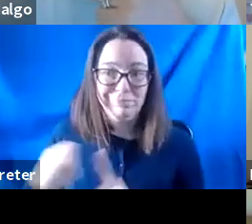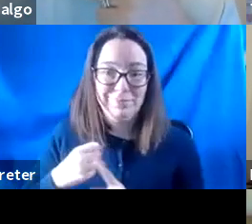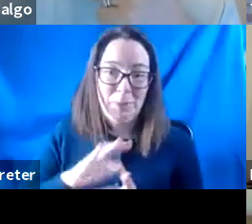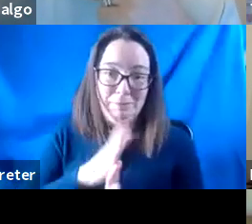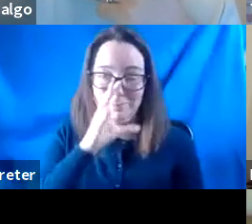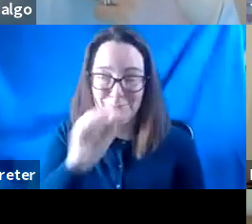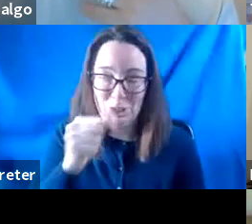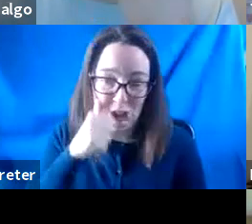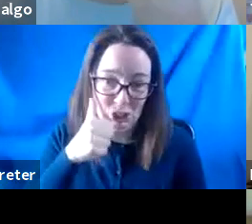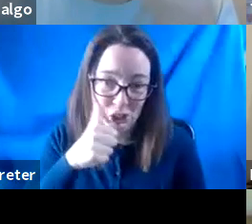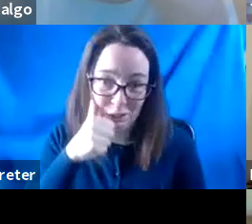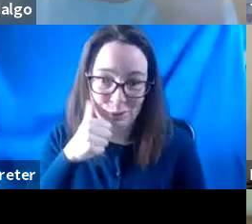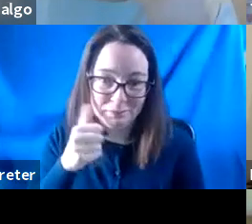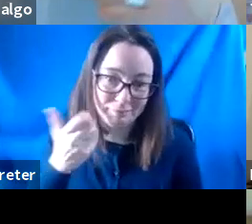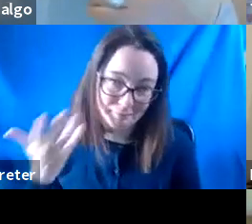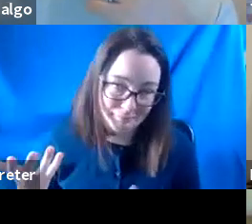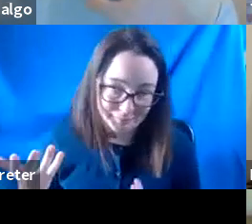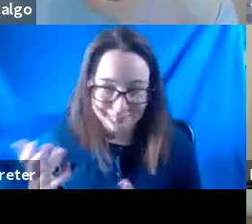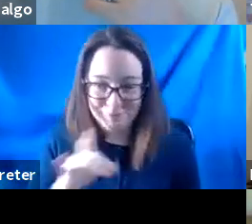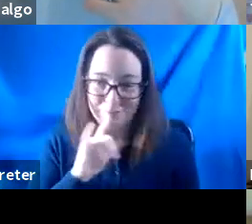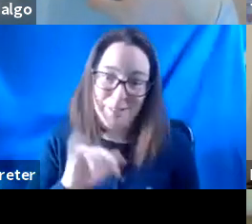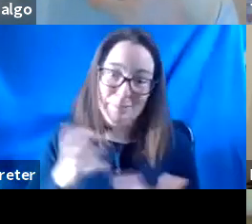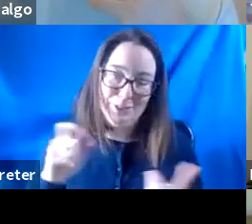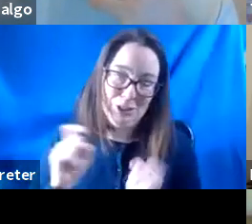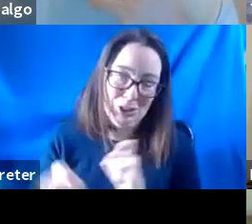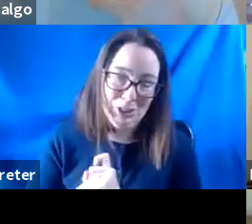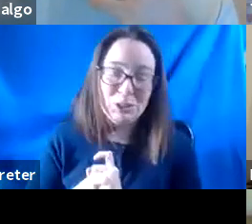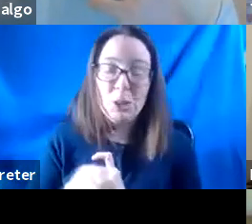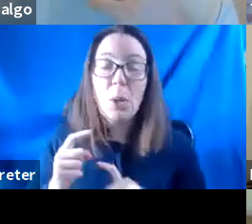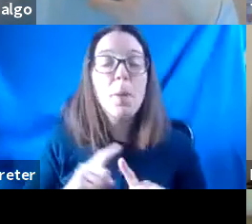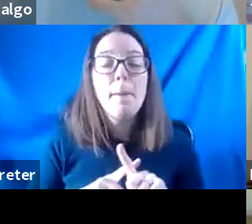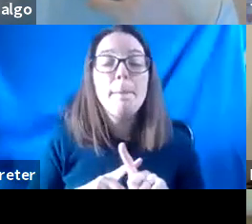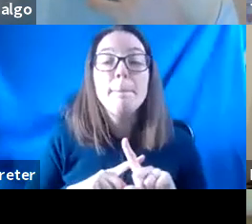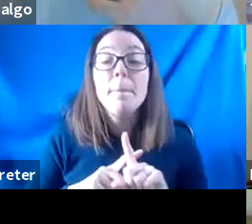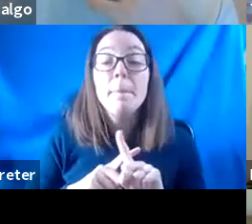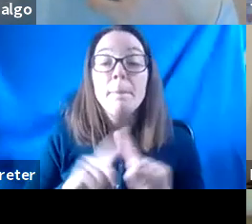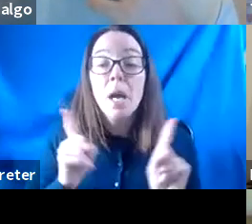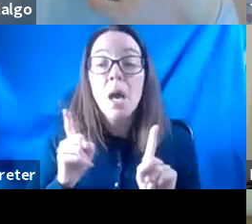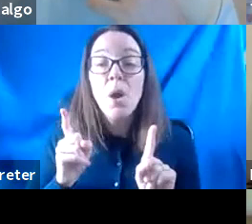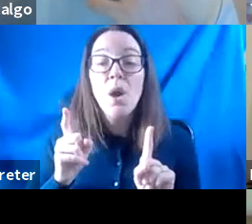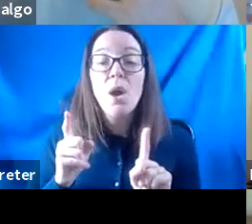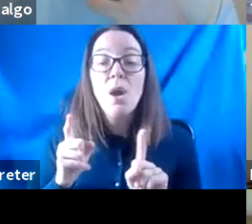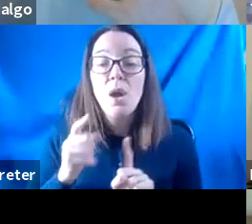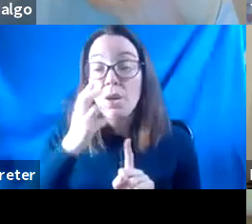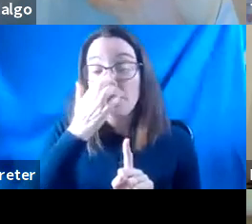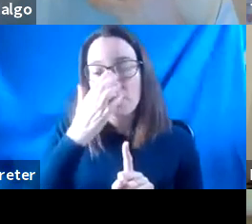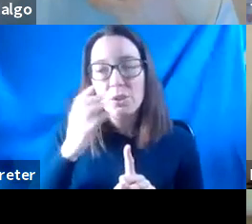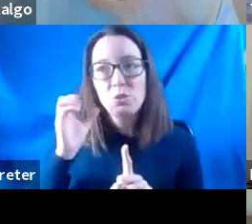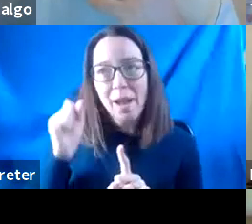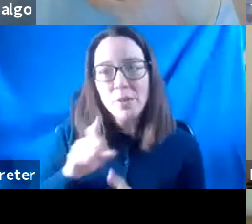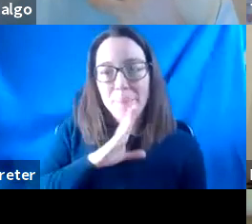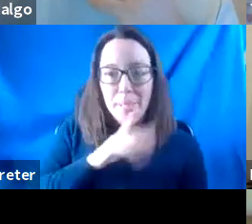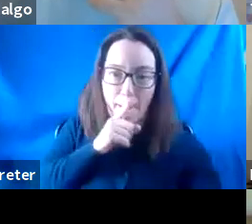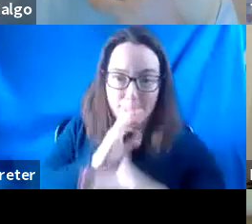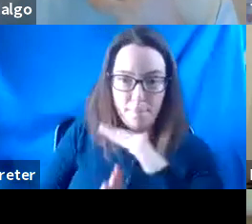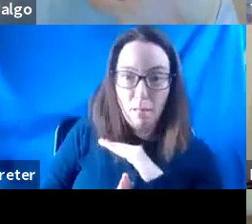But sometimes and you'll see in sharing our process for calling in, we can do it with humility to recognize